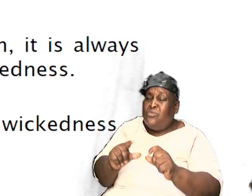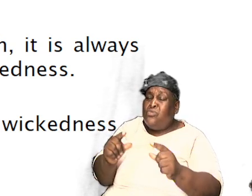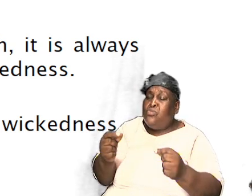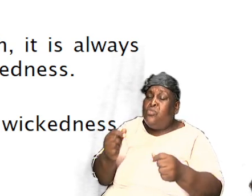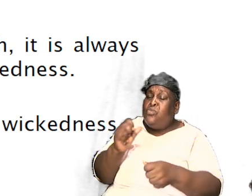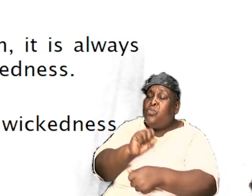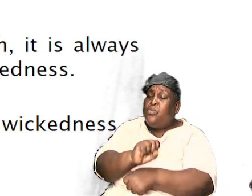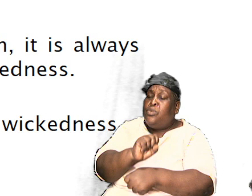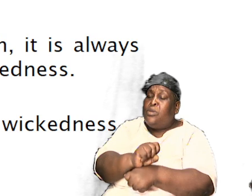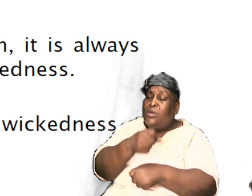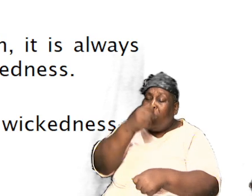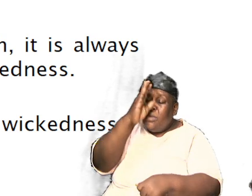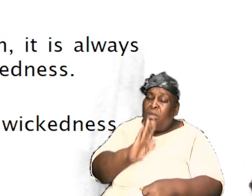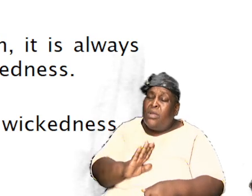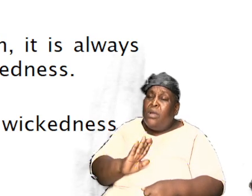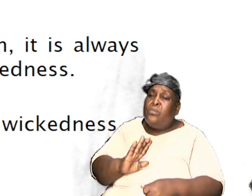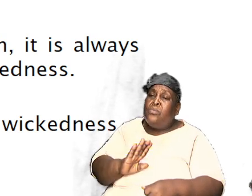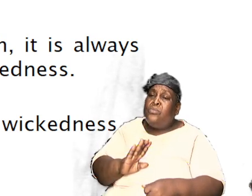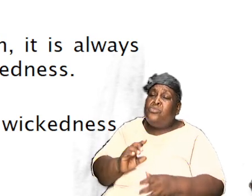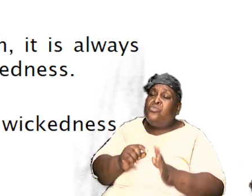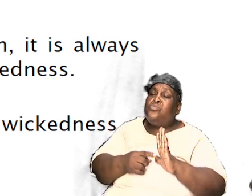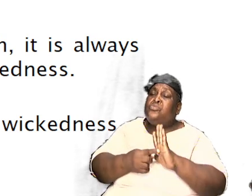extended mercy.